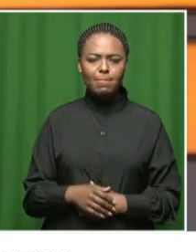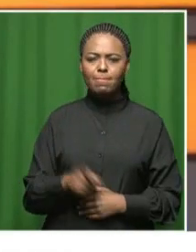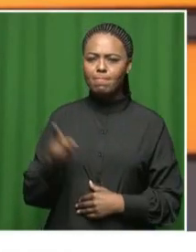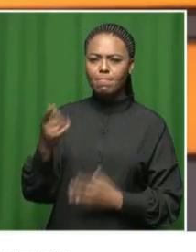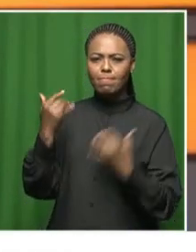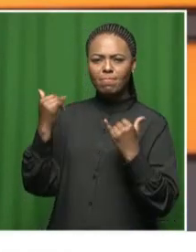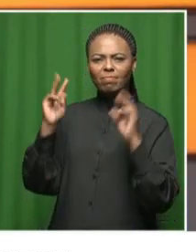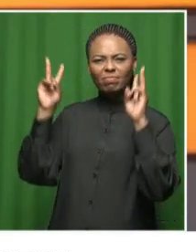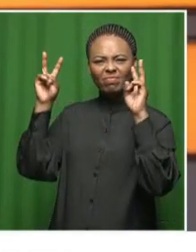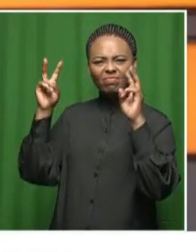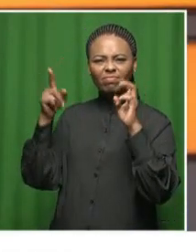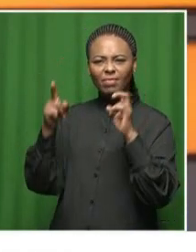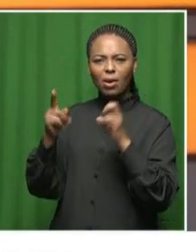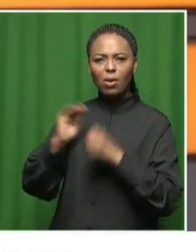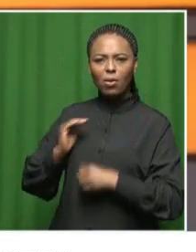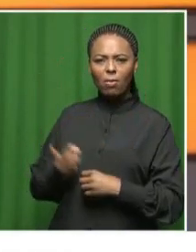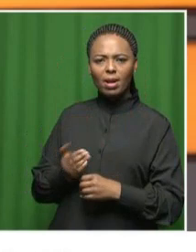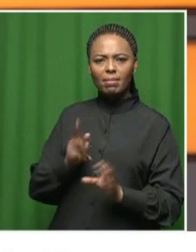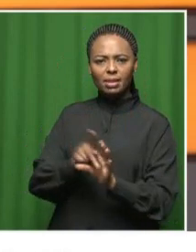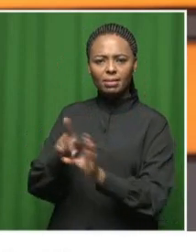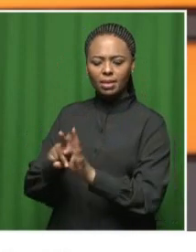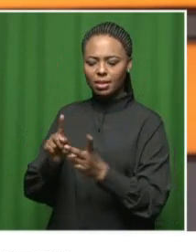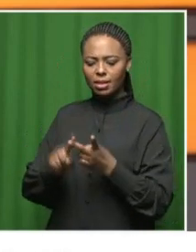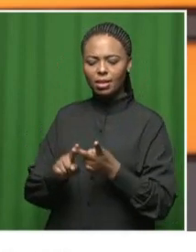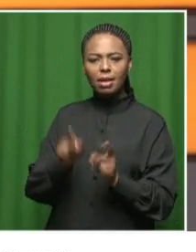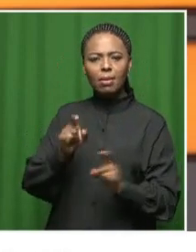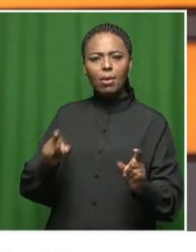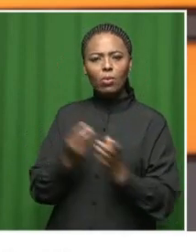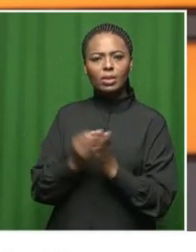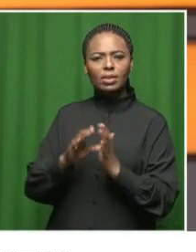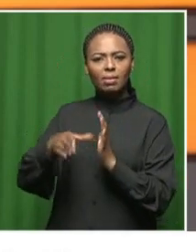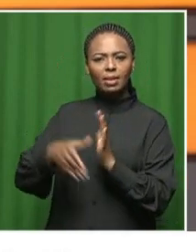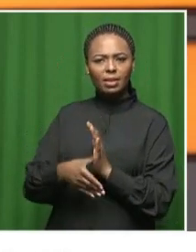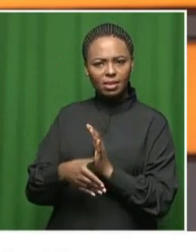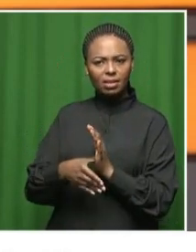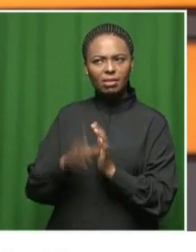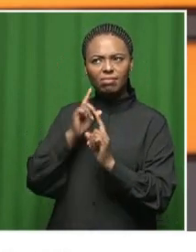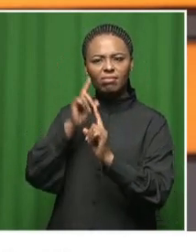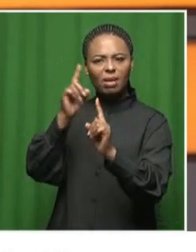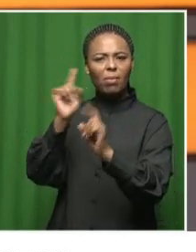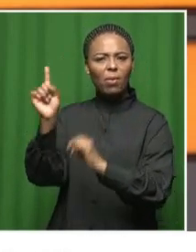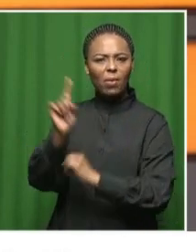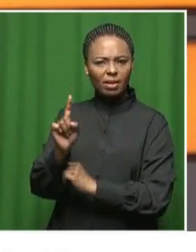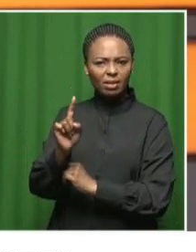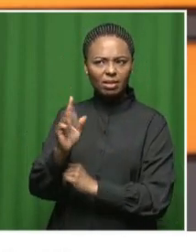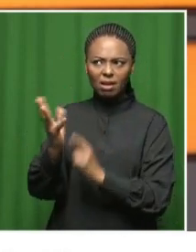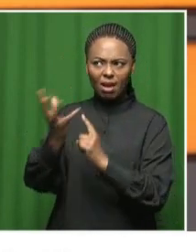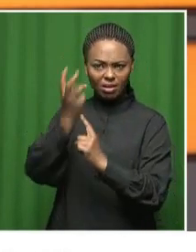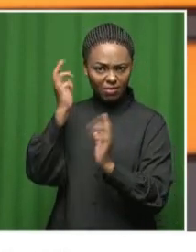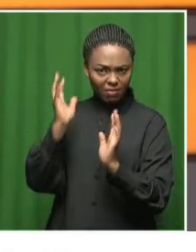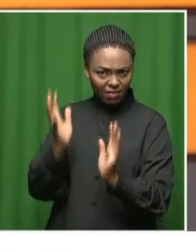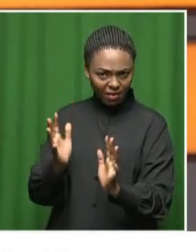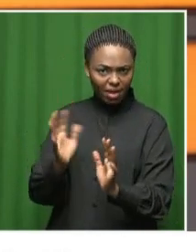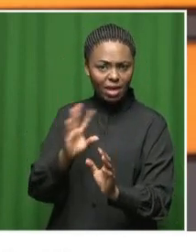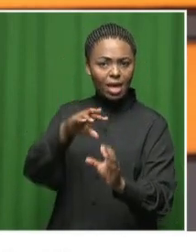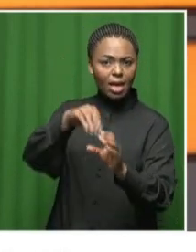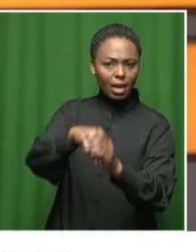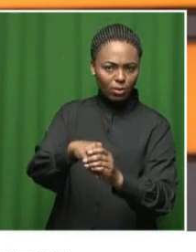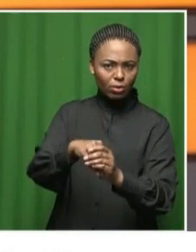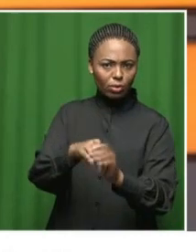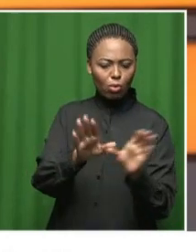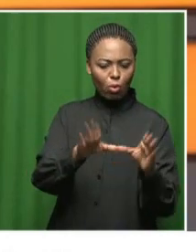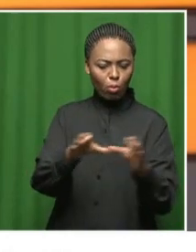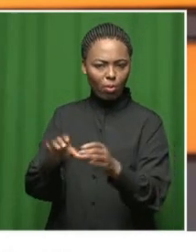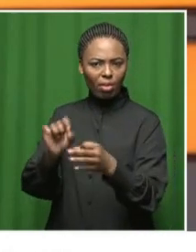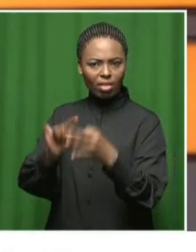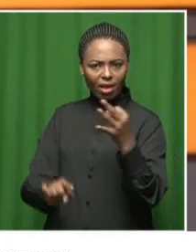to women's participation and those with disabilities? I mean, what are the strides that the Goethe-Institut has made in terms of inclusion and including all those groups that